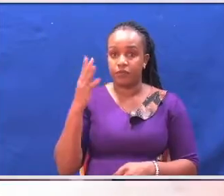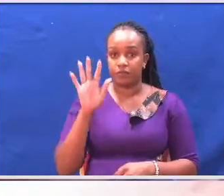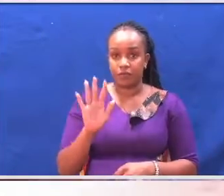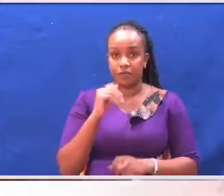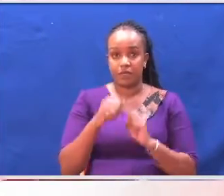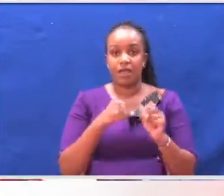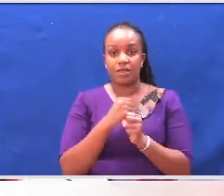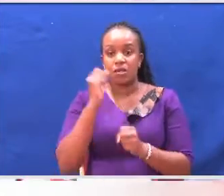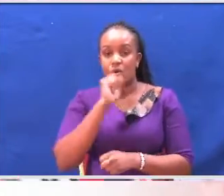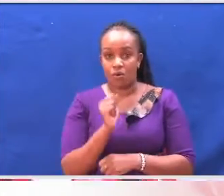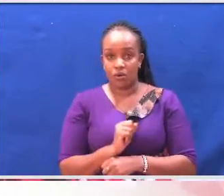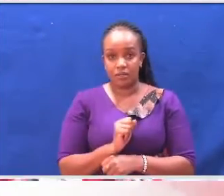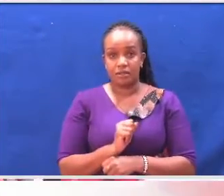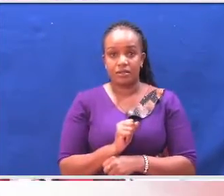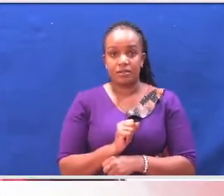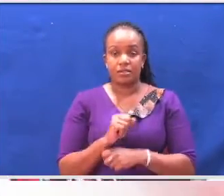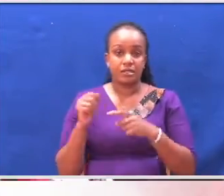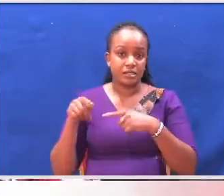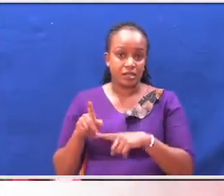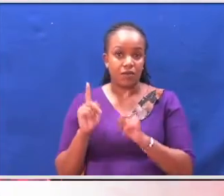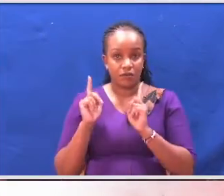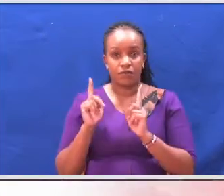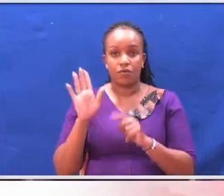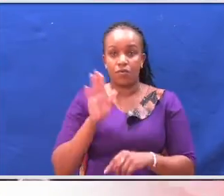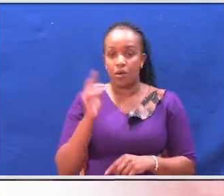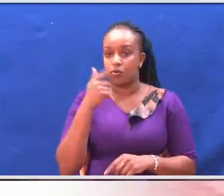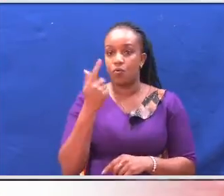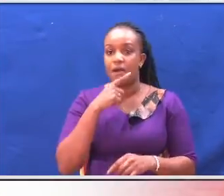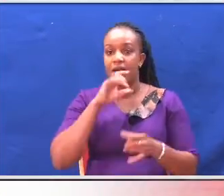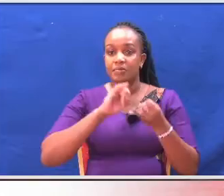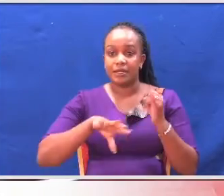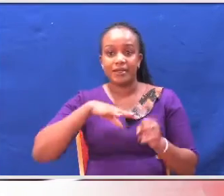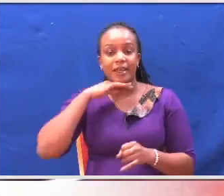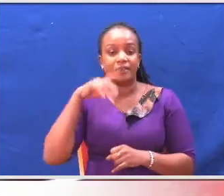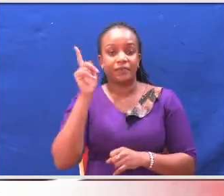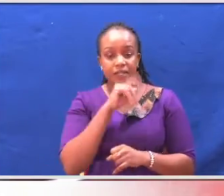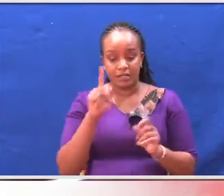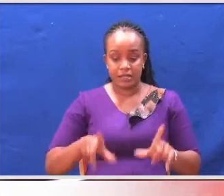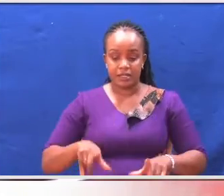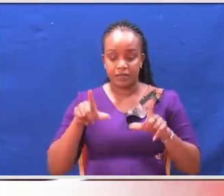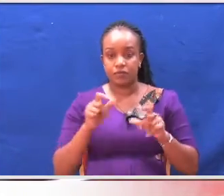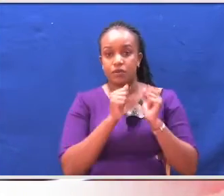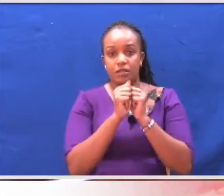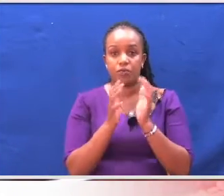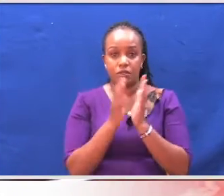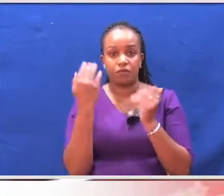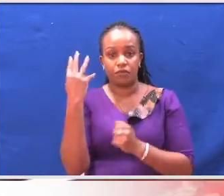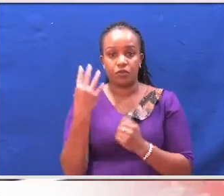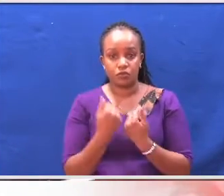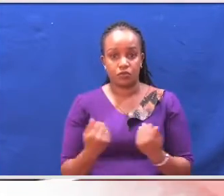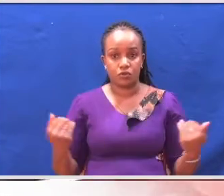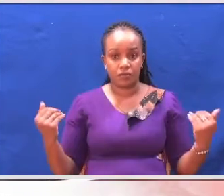in one of the units. She is a widow who lives in this one-bedroom unit with her four children. Wao wakubwa